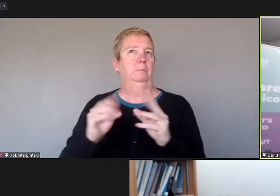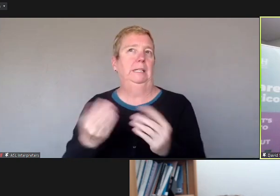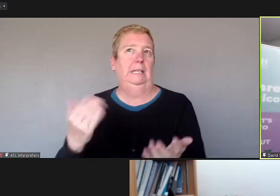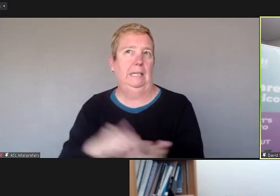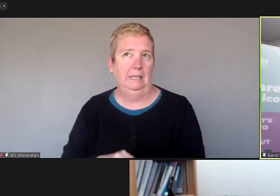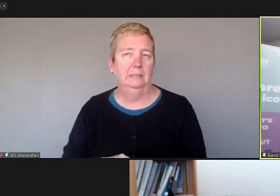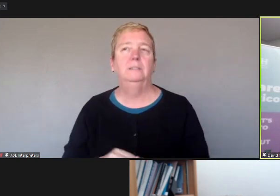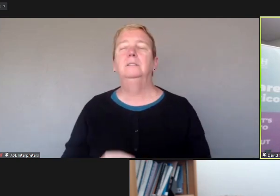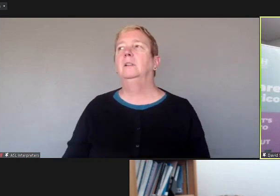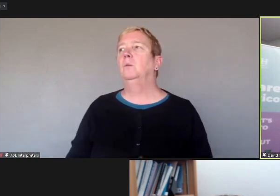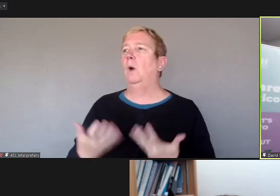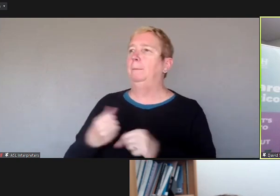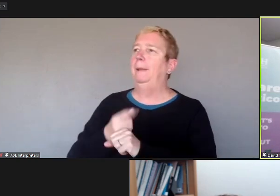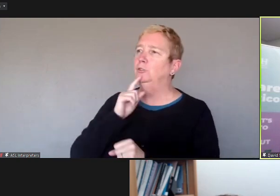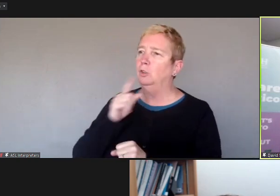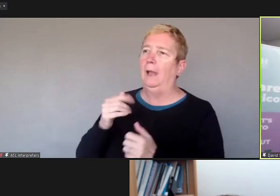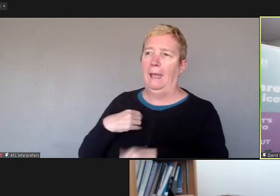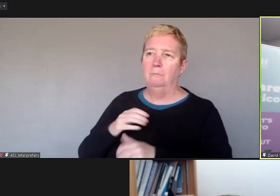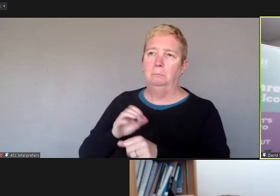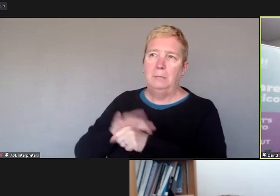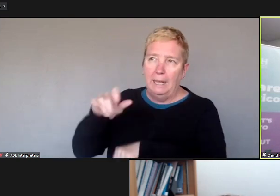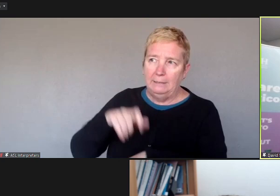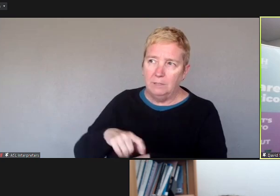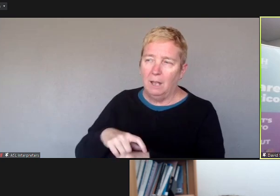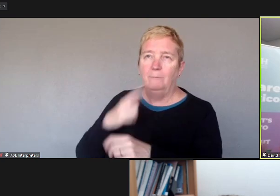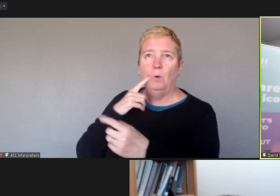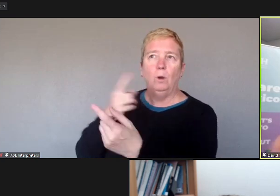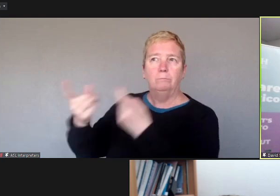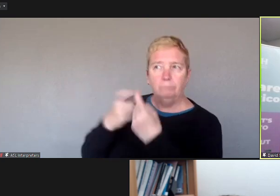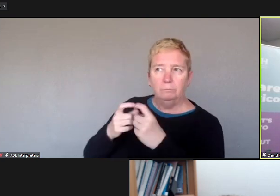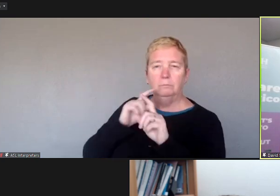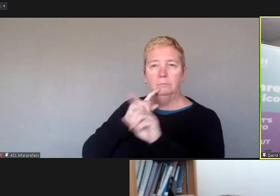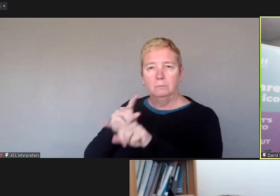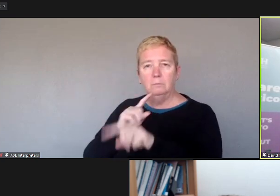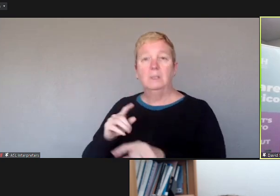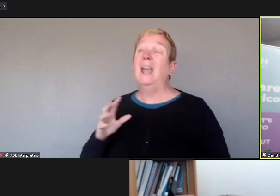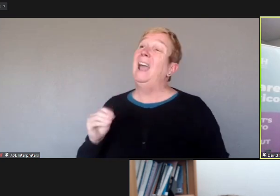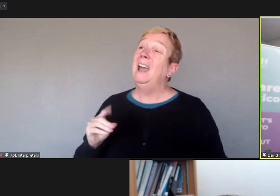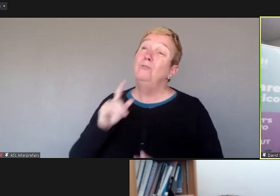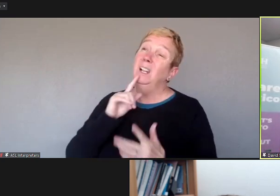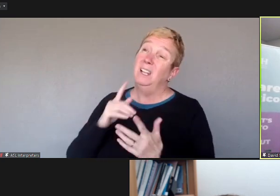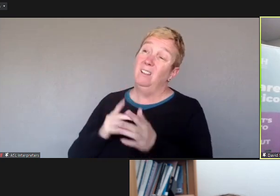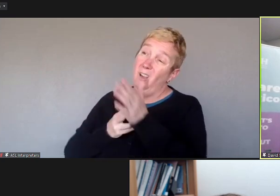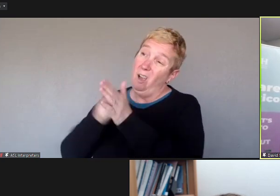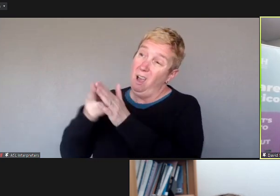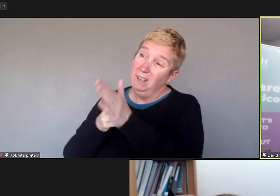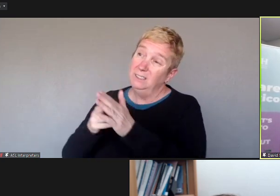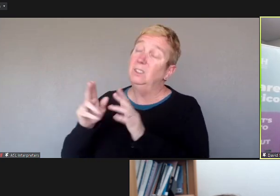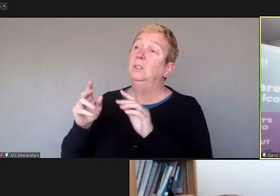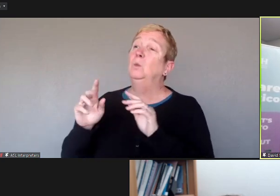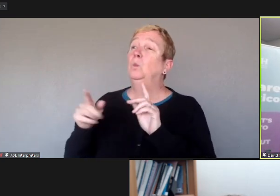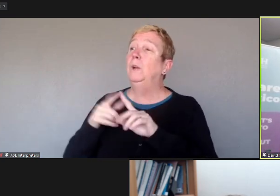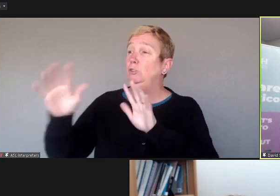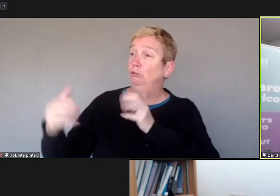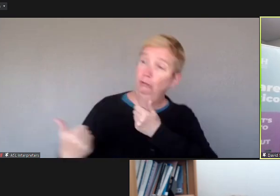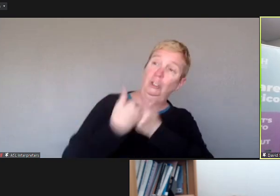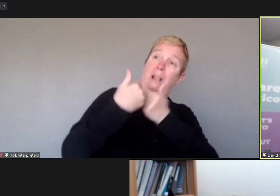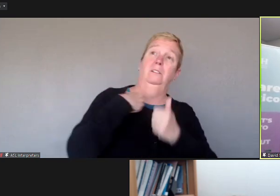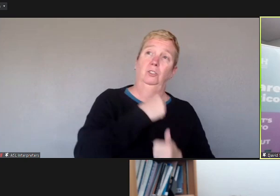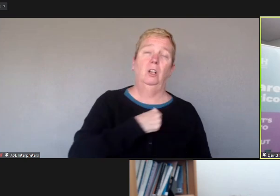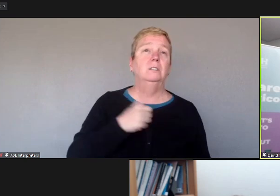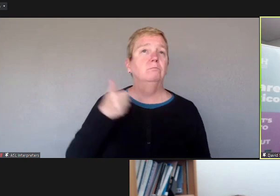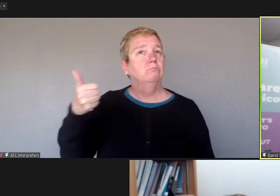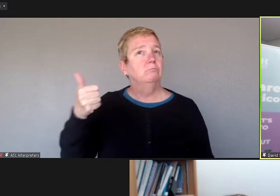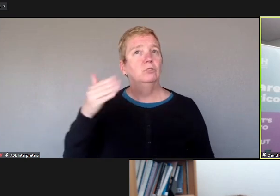questions answered. And we appreciate the pushback too. Really, it makes us think more deeply and